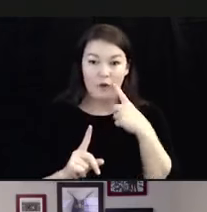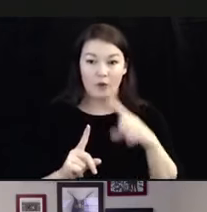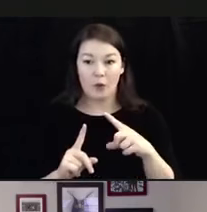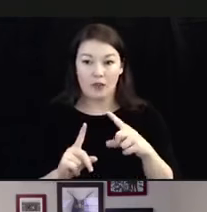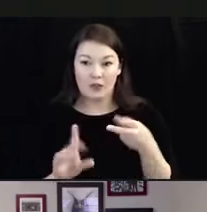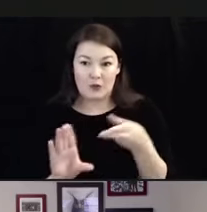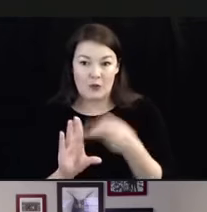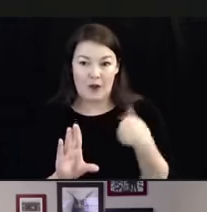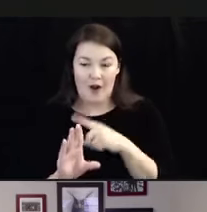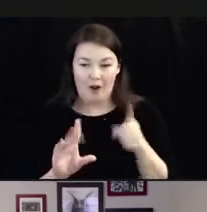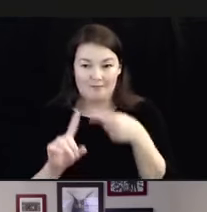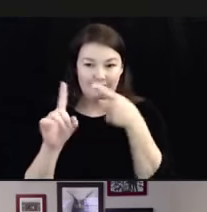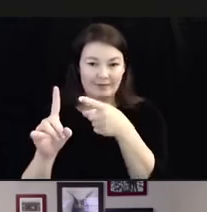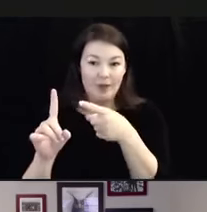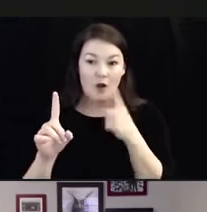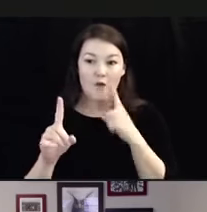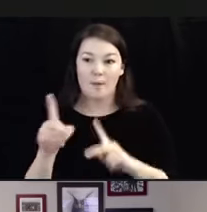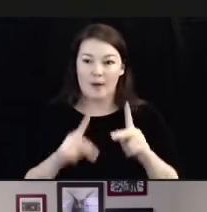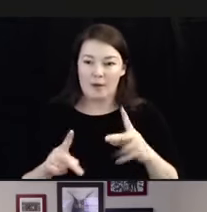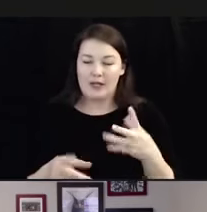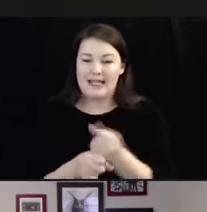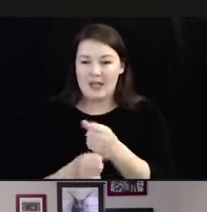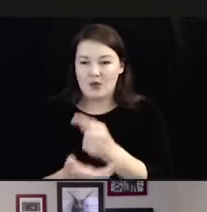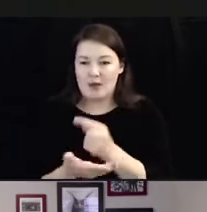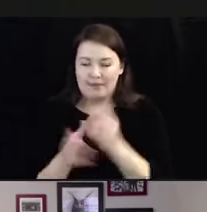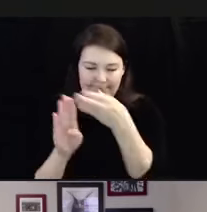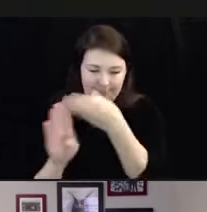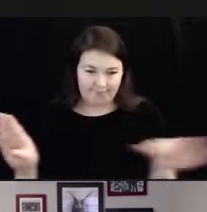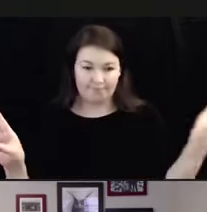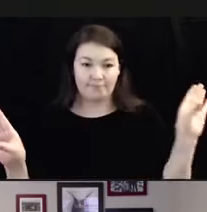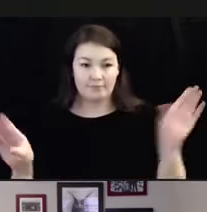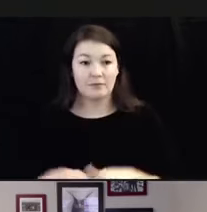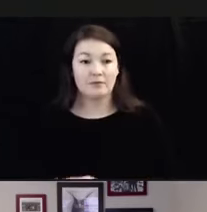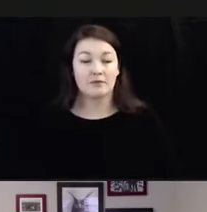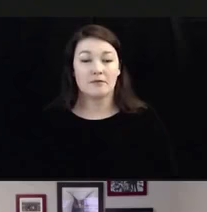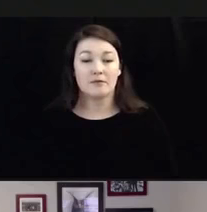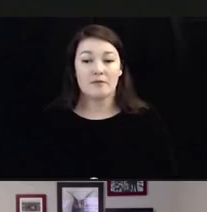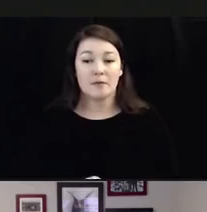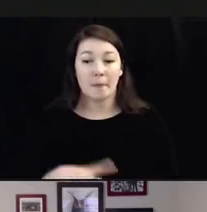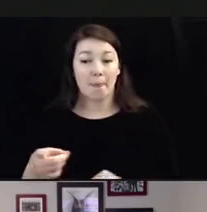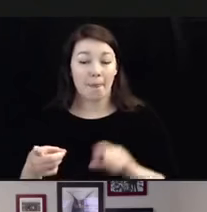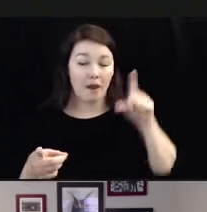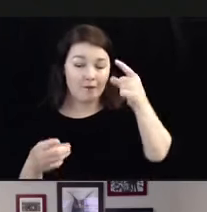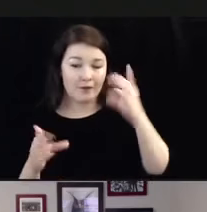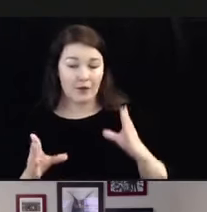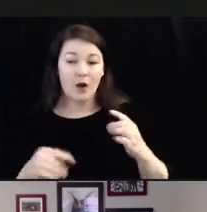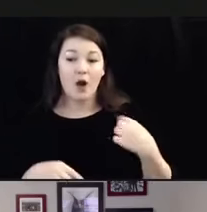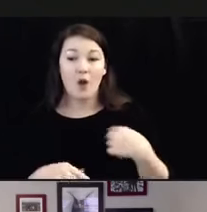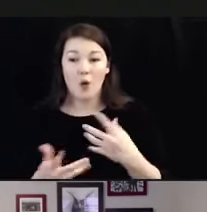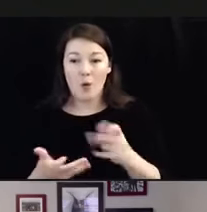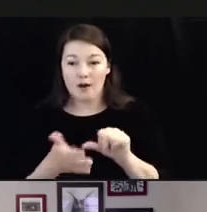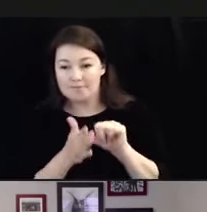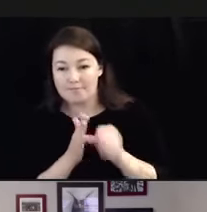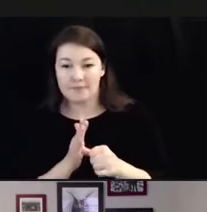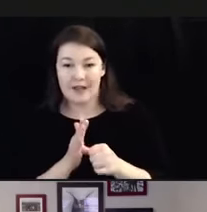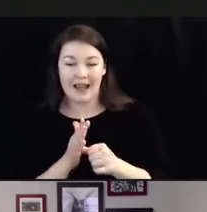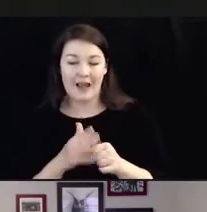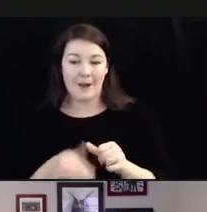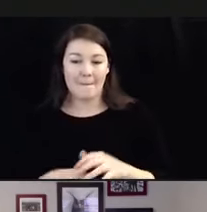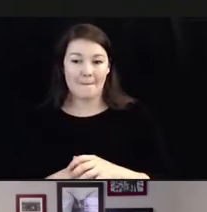ensure that people can receive this treatment wherever possible. And again, we also want to make the point, it is not